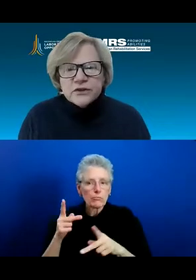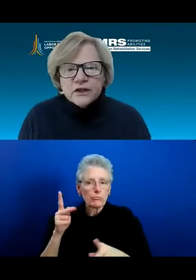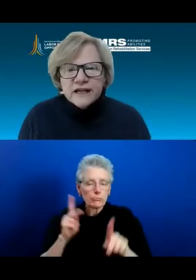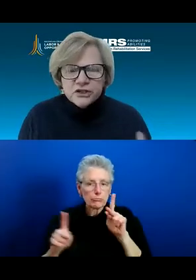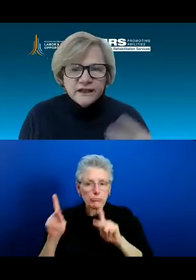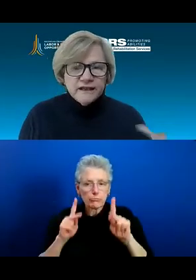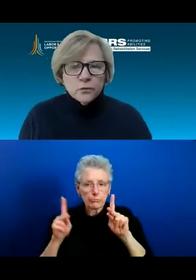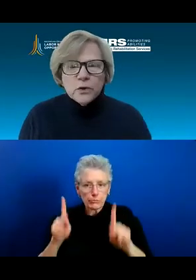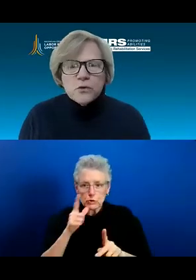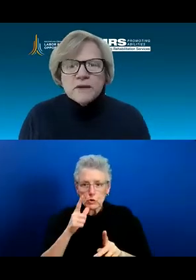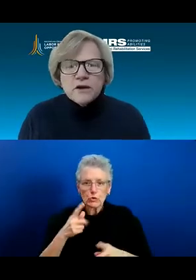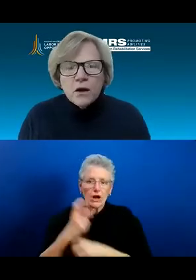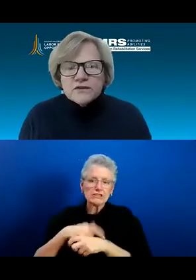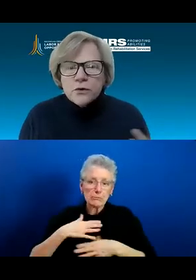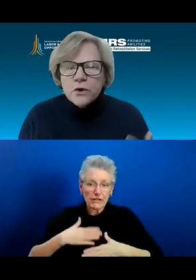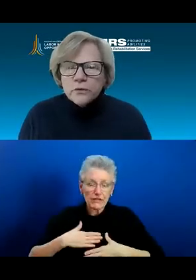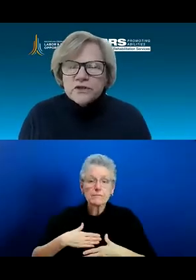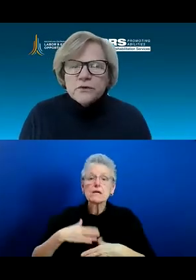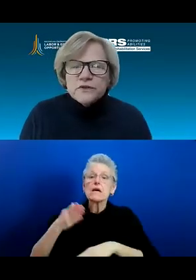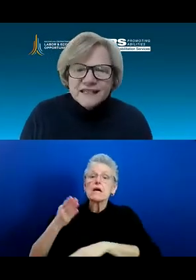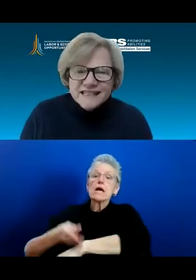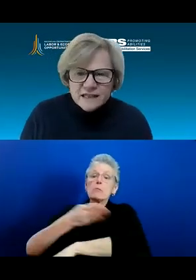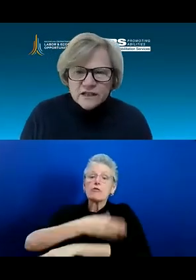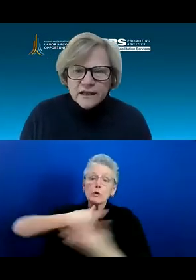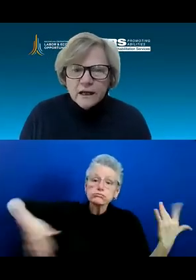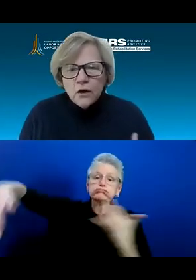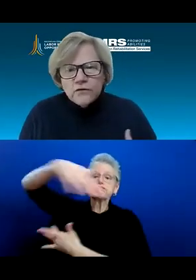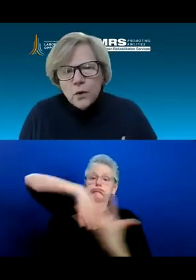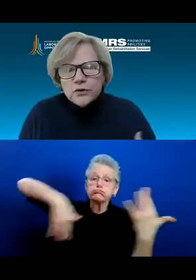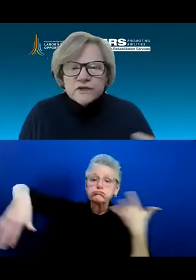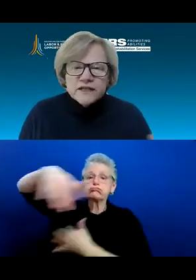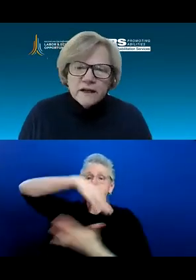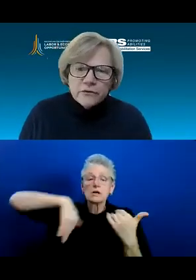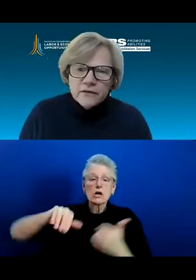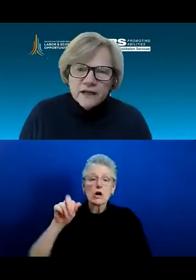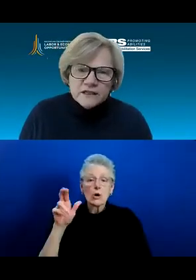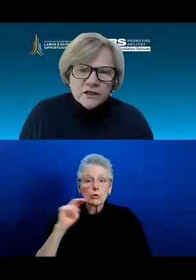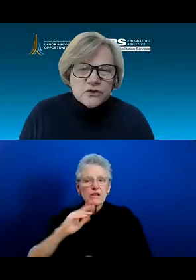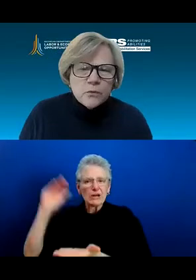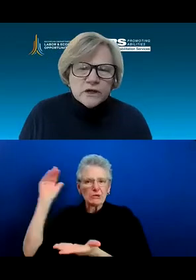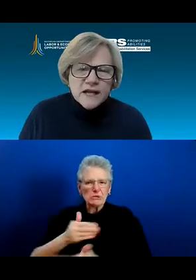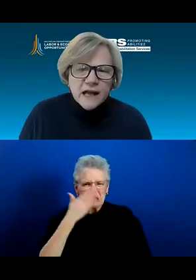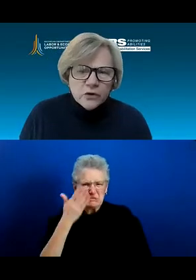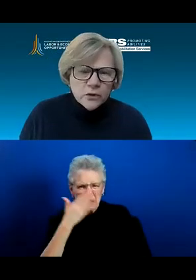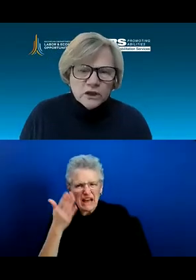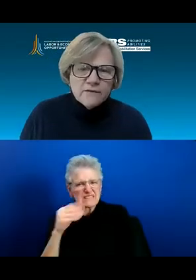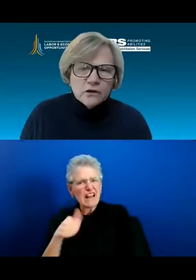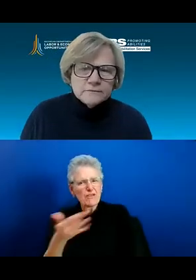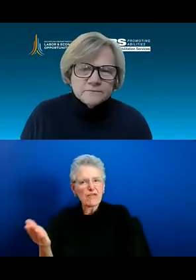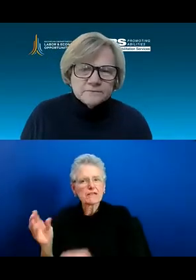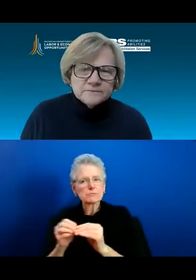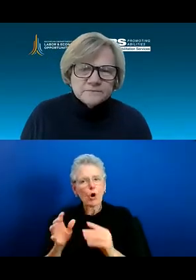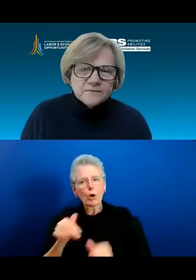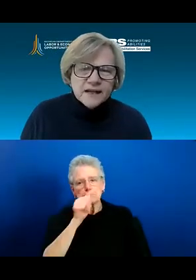air circulation in the room can also reduce the intensity of odors and other things to a more tolerable